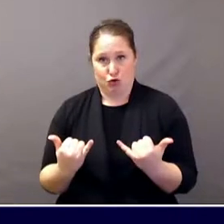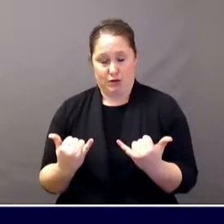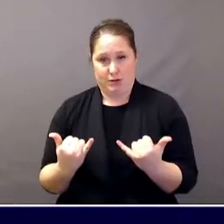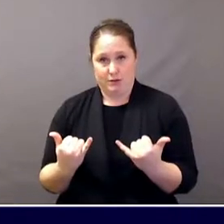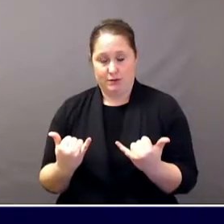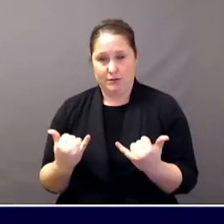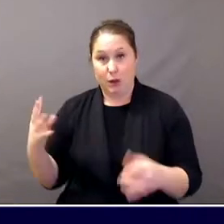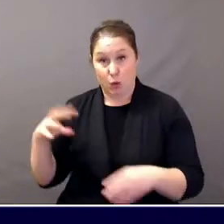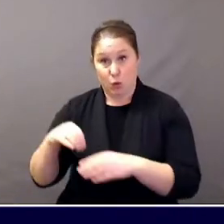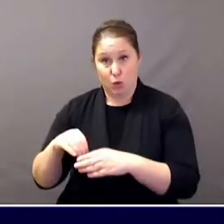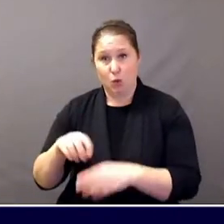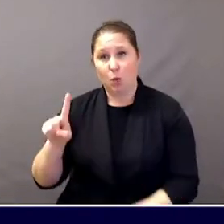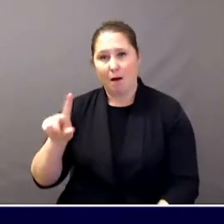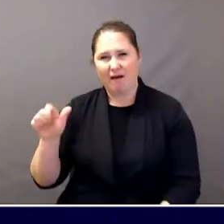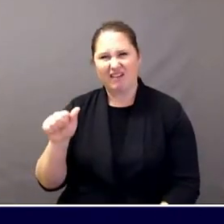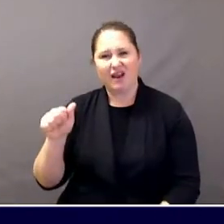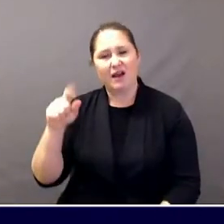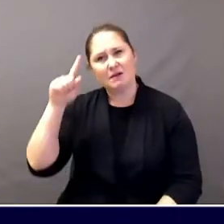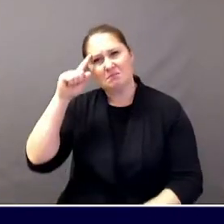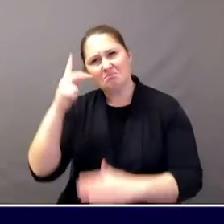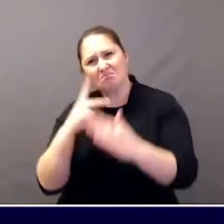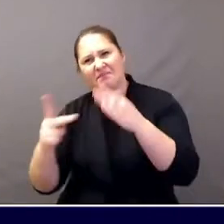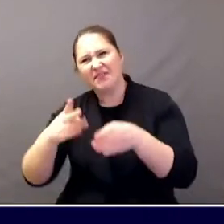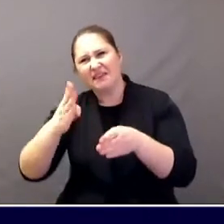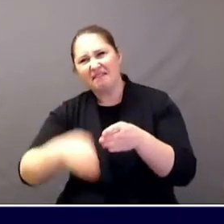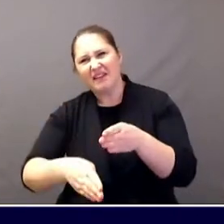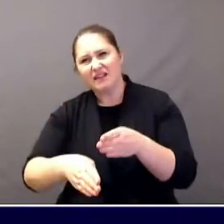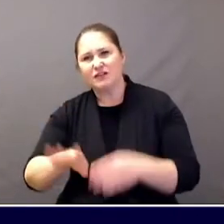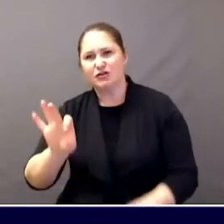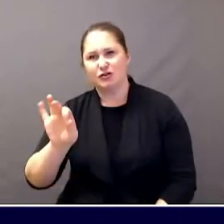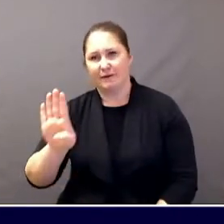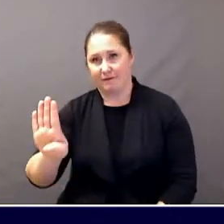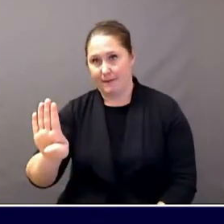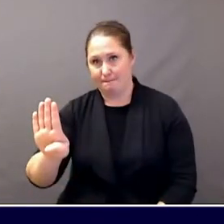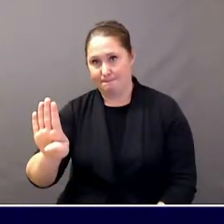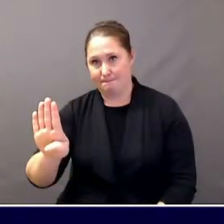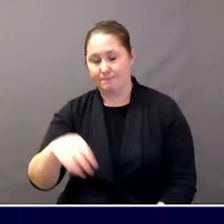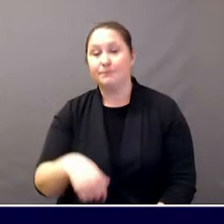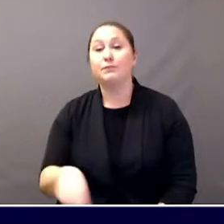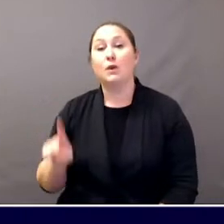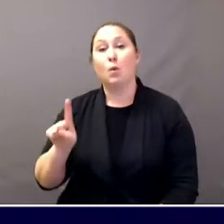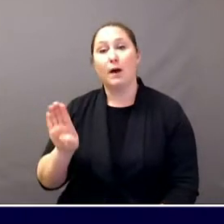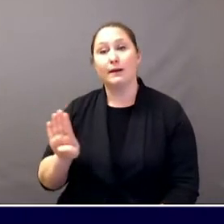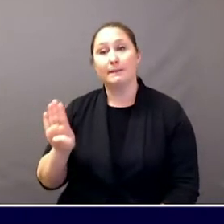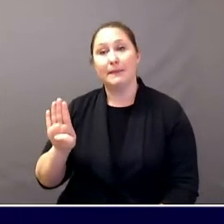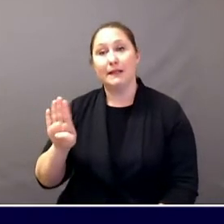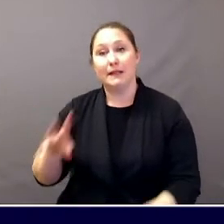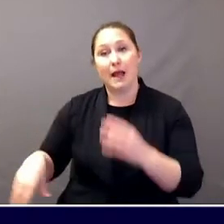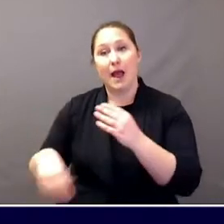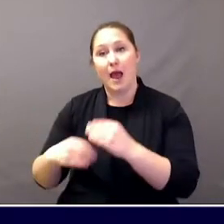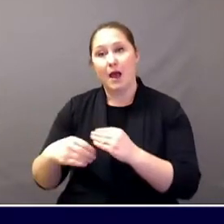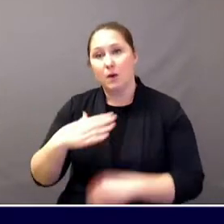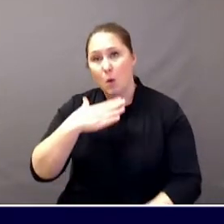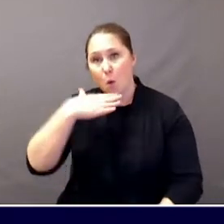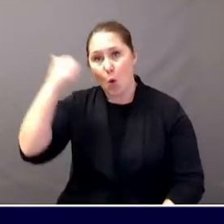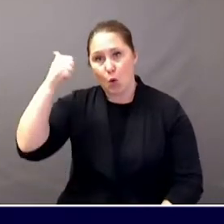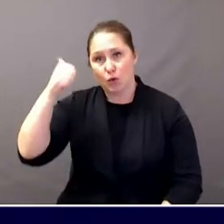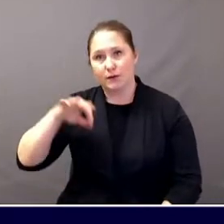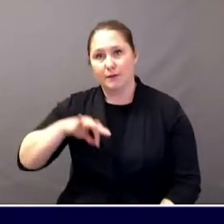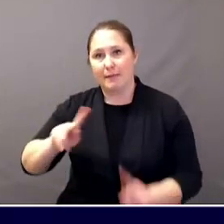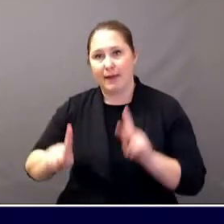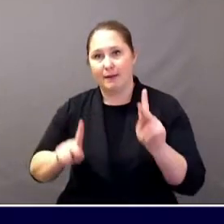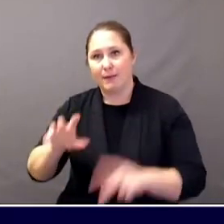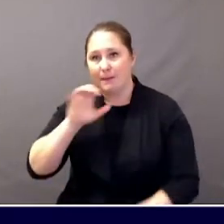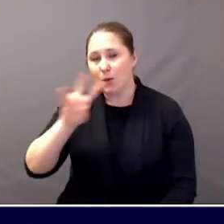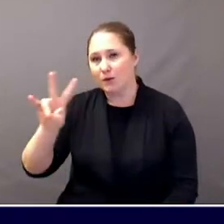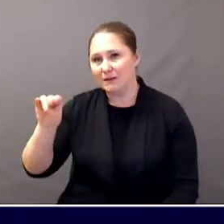the beginning of February. Phase 1B now will include older Maine people, beginning with Maine people 70 and